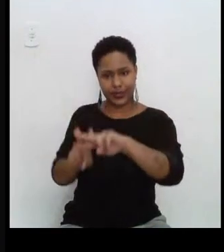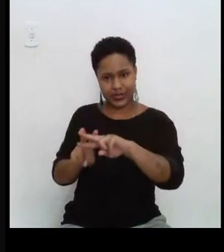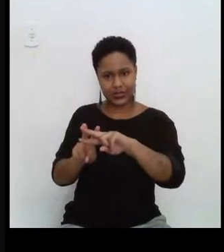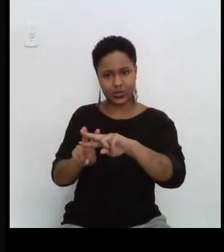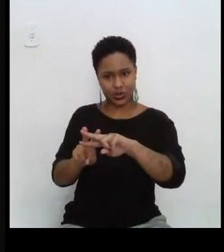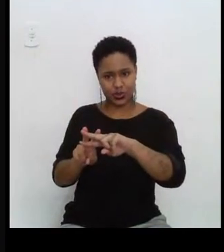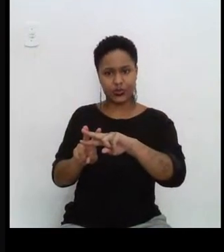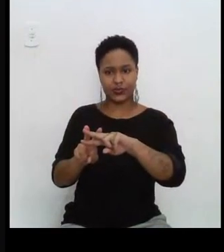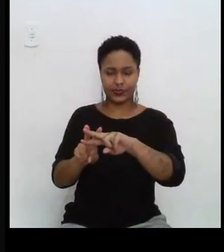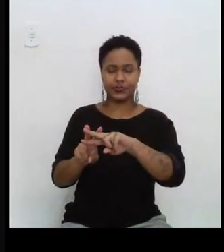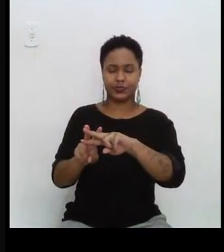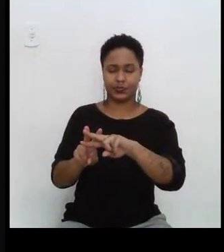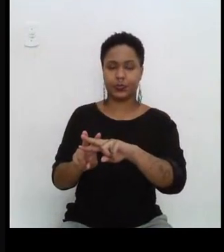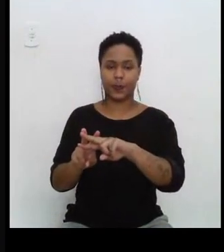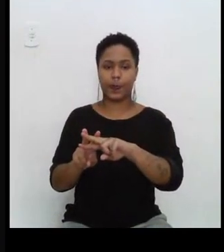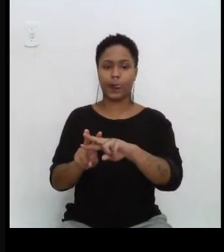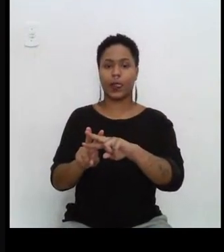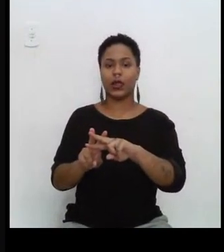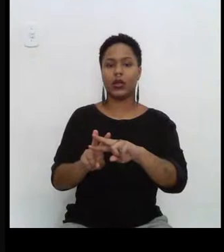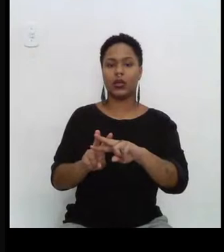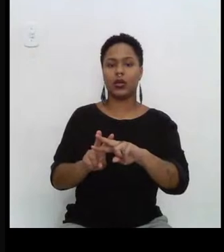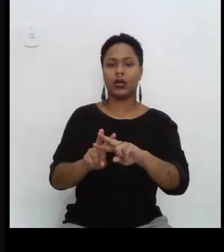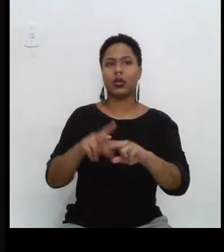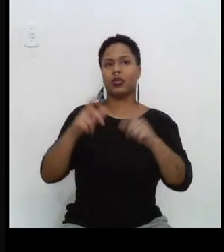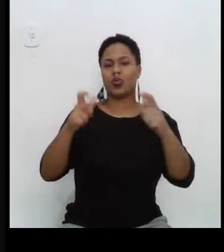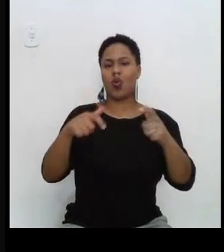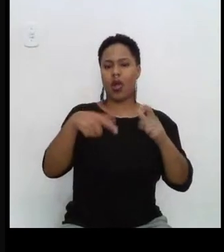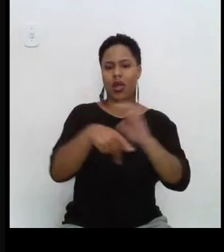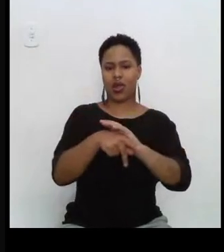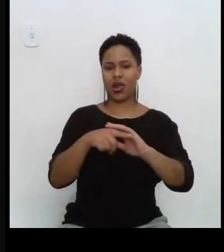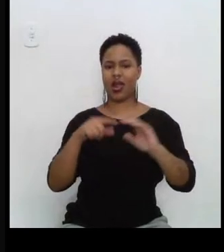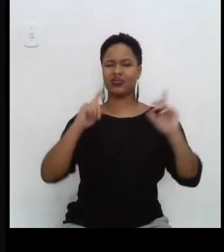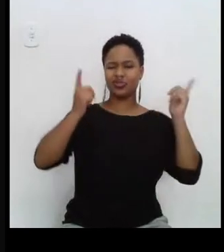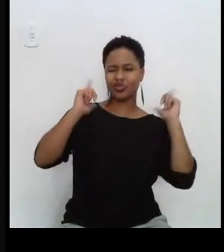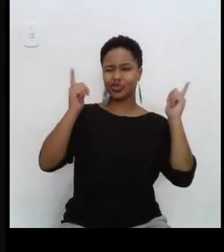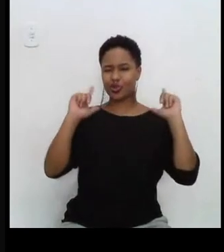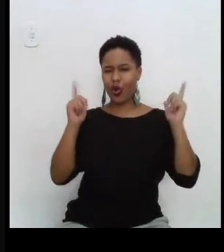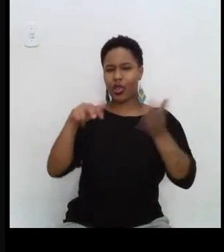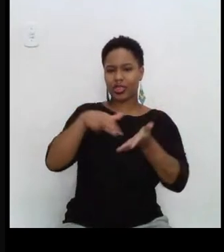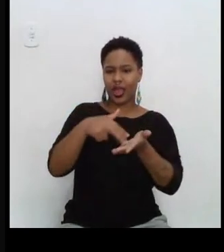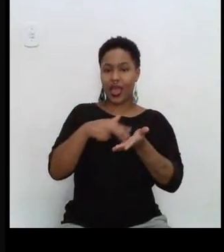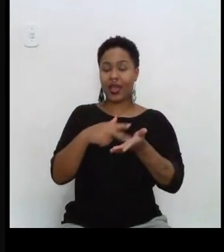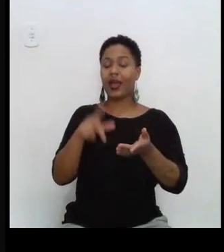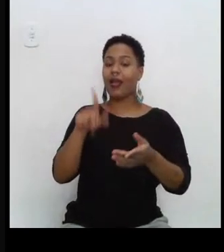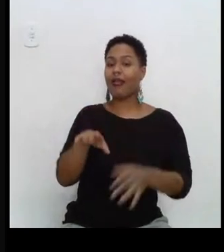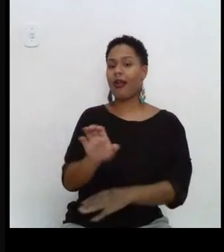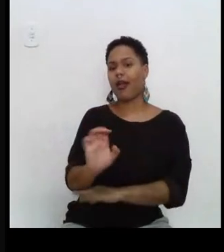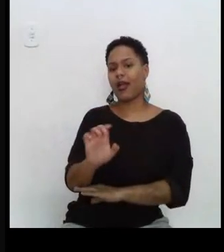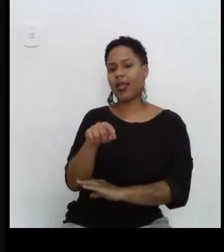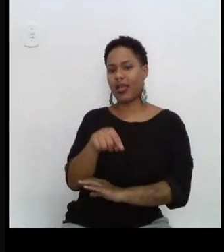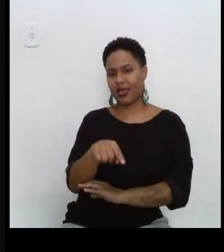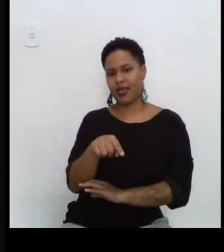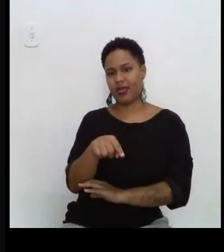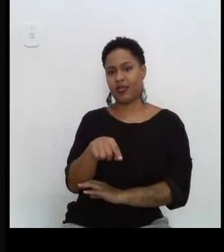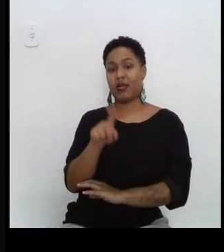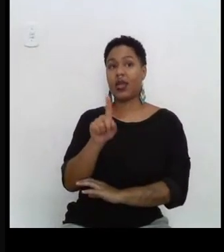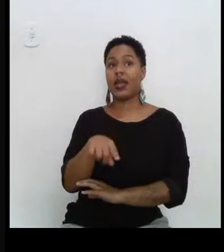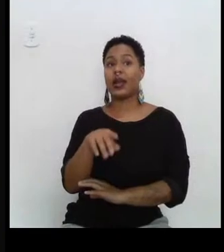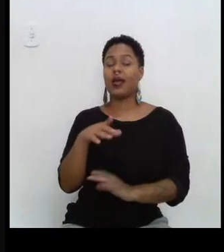discoteca One boat and tarot online encargo de